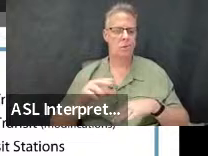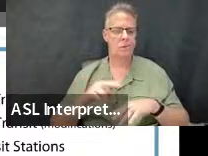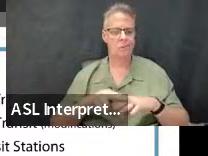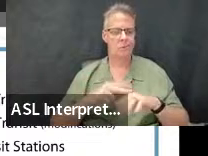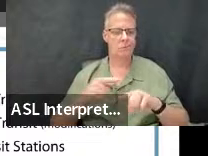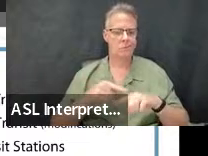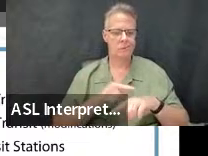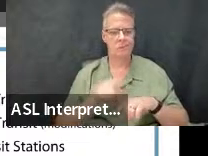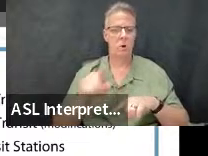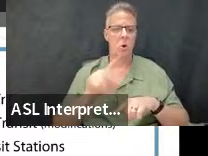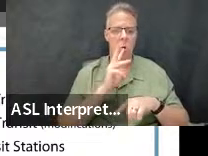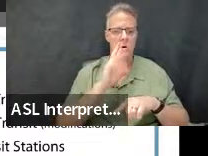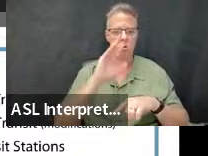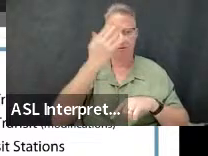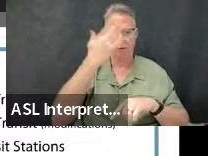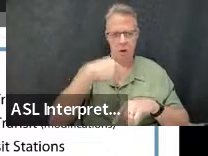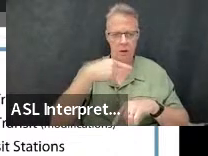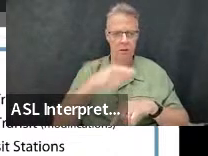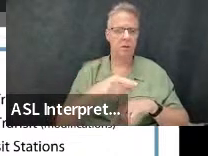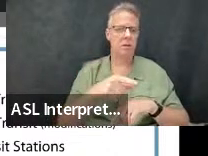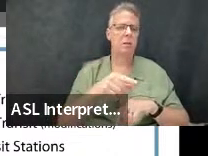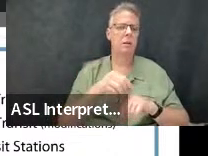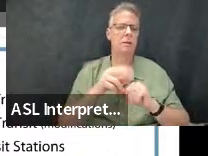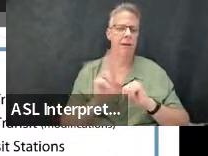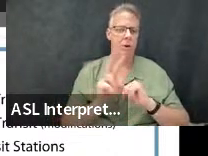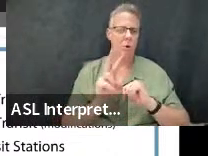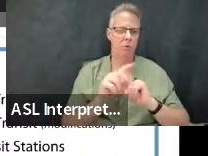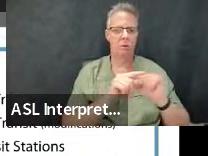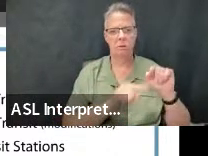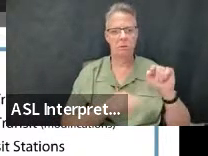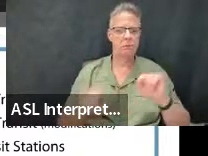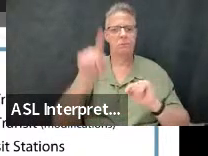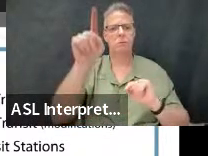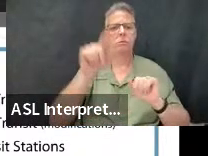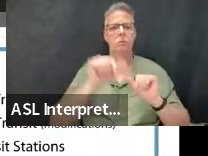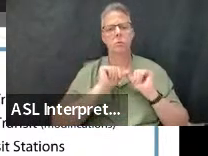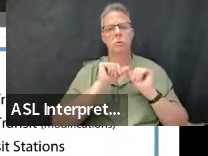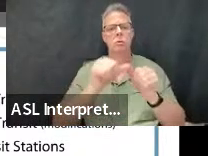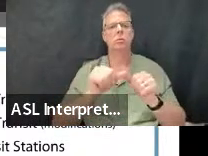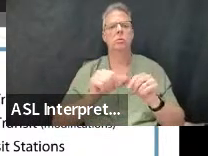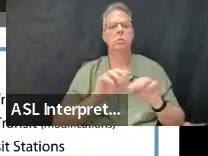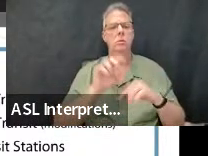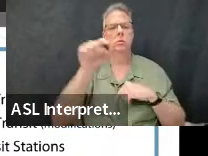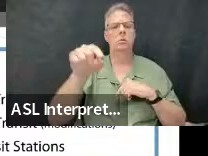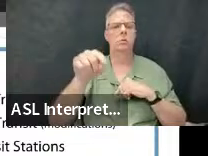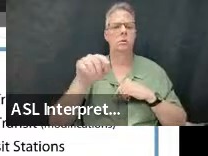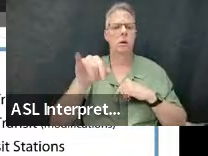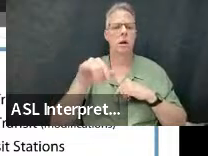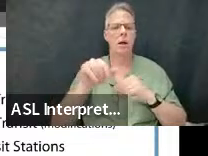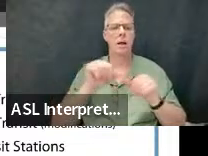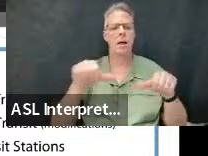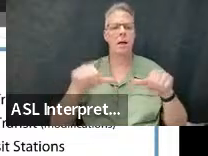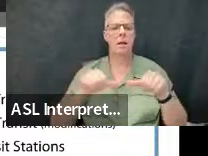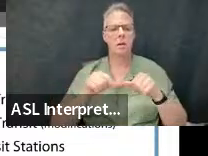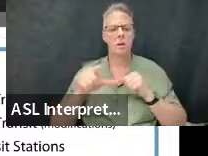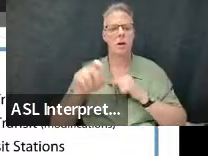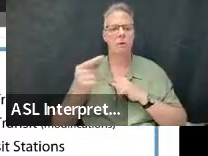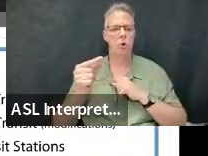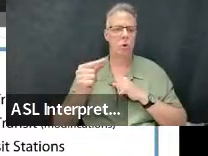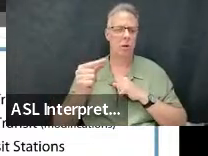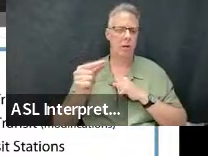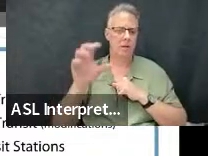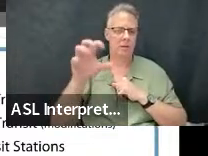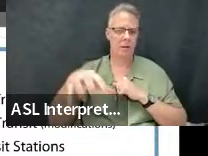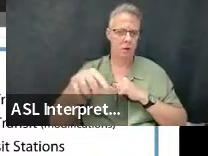the waterfront station at the waterfront, and extending to the light rail terminus for this program area at Evergreen Station